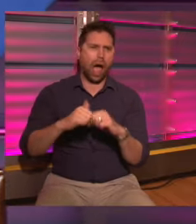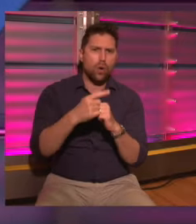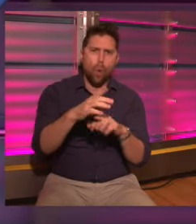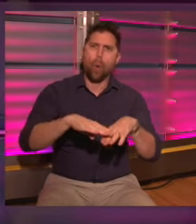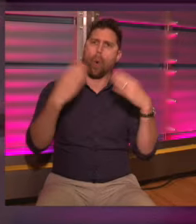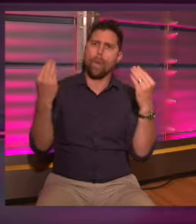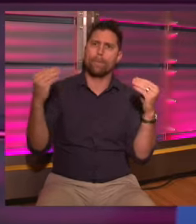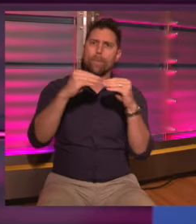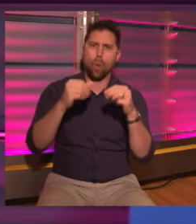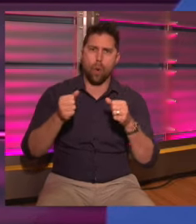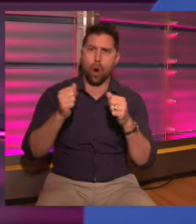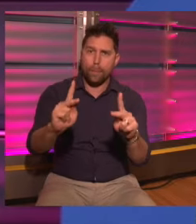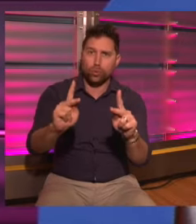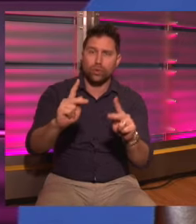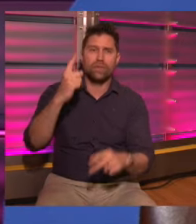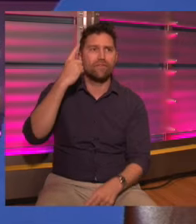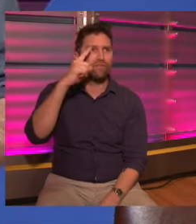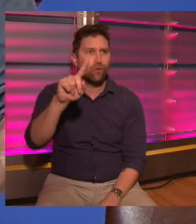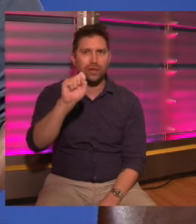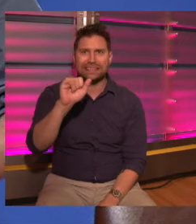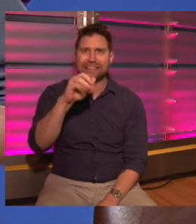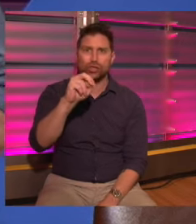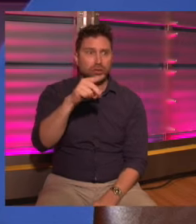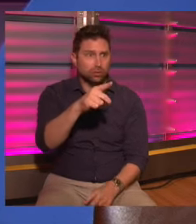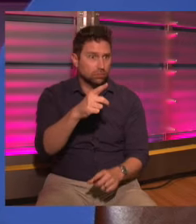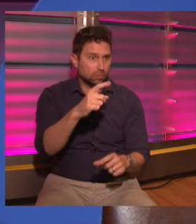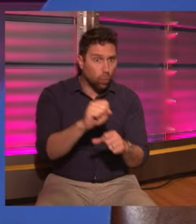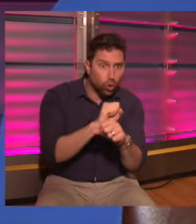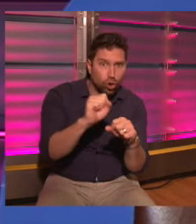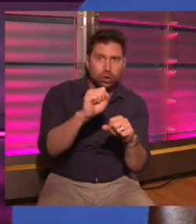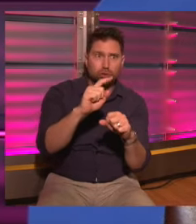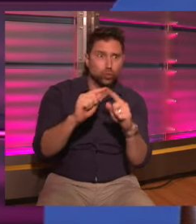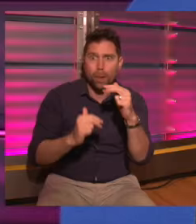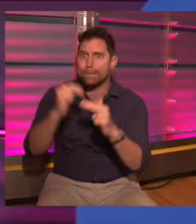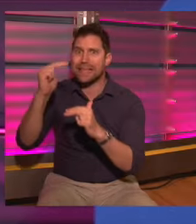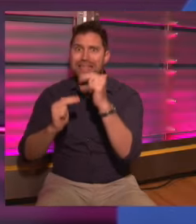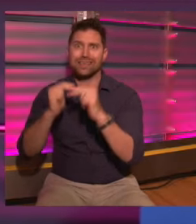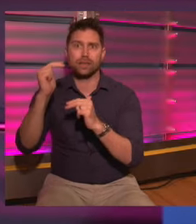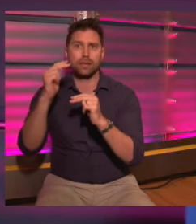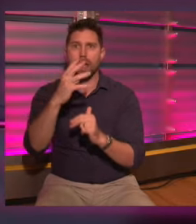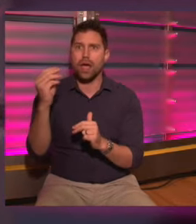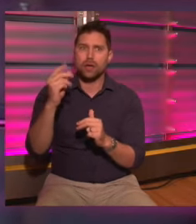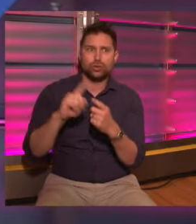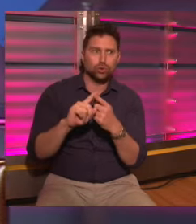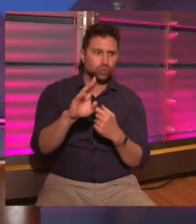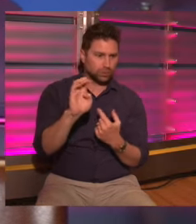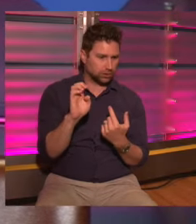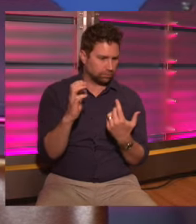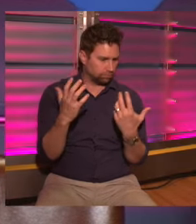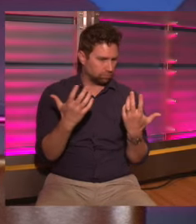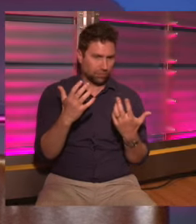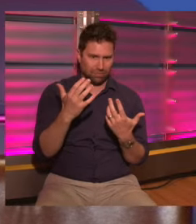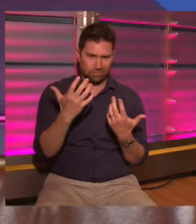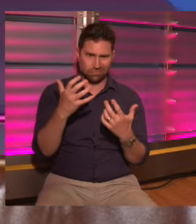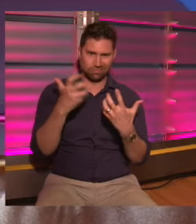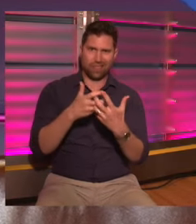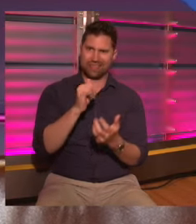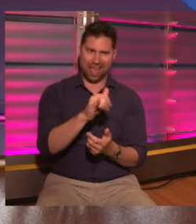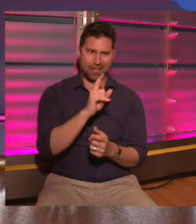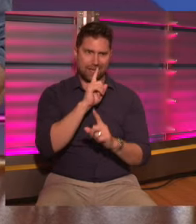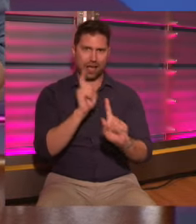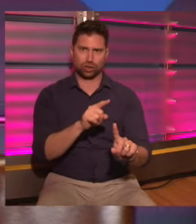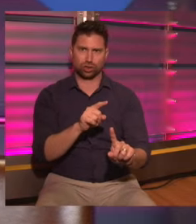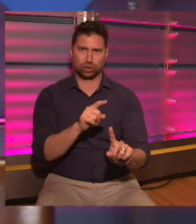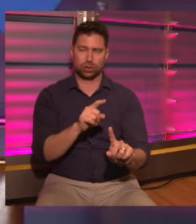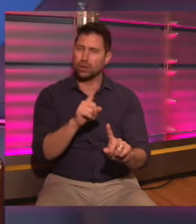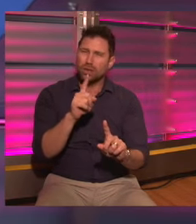opportunity for Syrians to work, for Syrians to build, and for Syrians to be that answer? And the thing